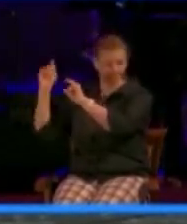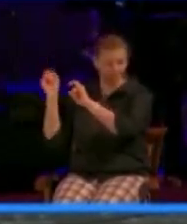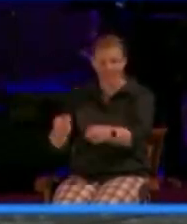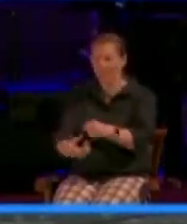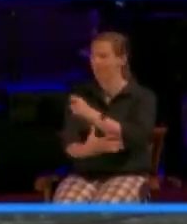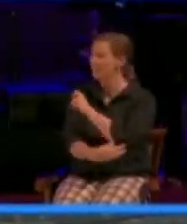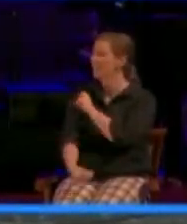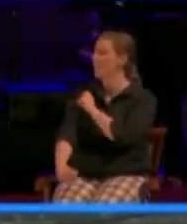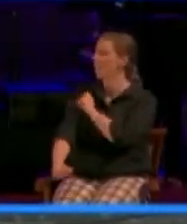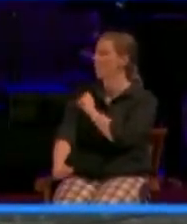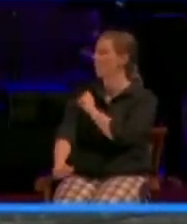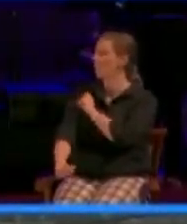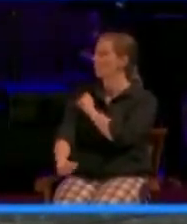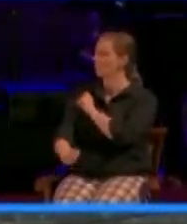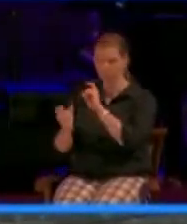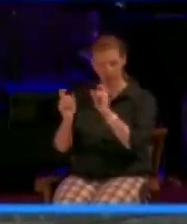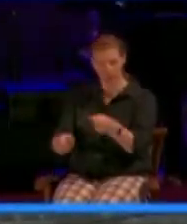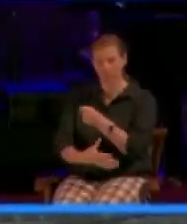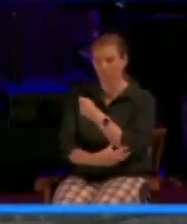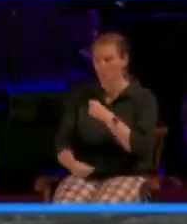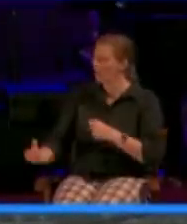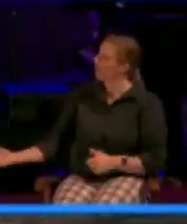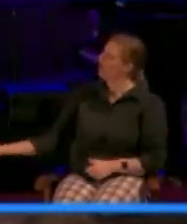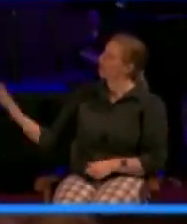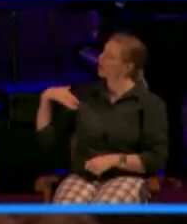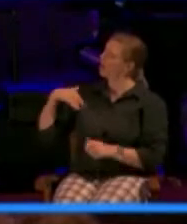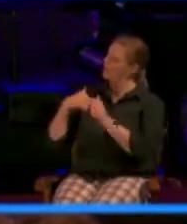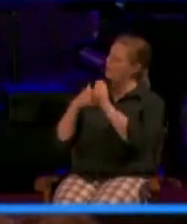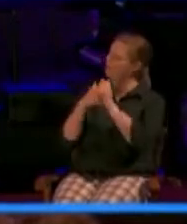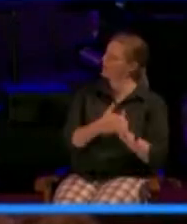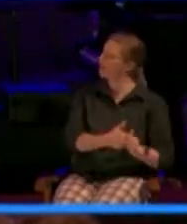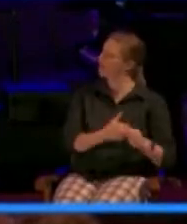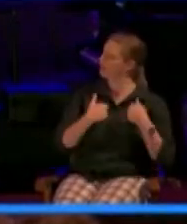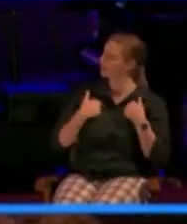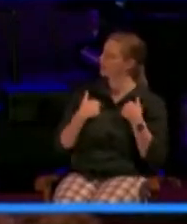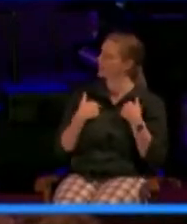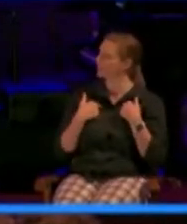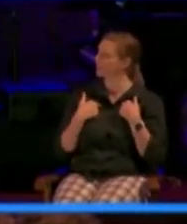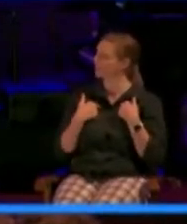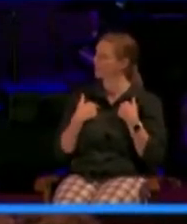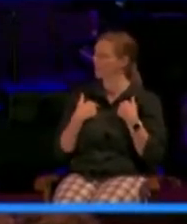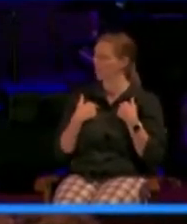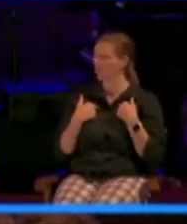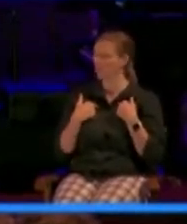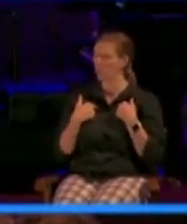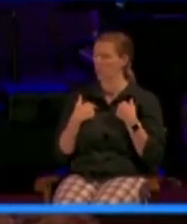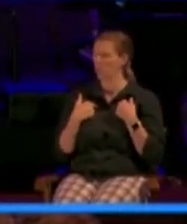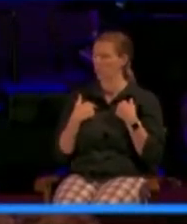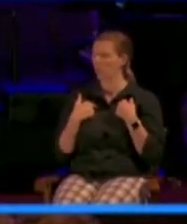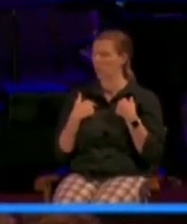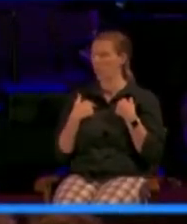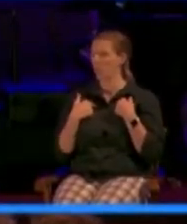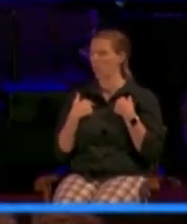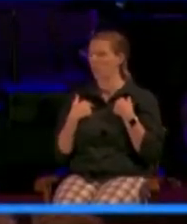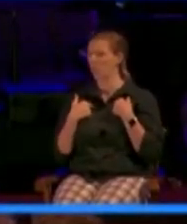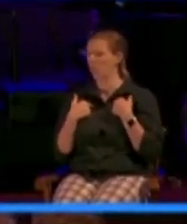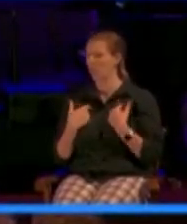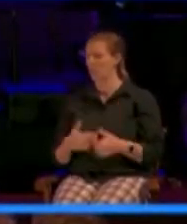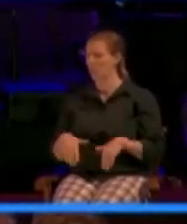come and follow me. Can I tell you something? You're going to see in the next verse, it